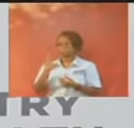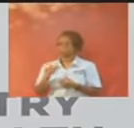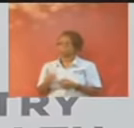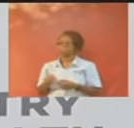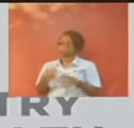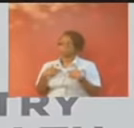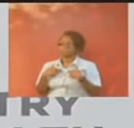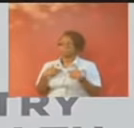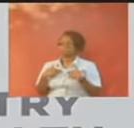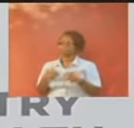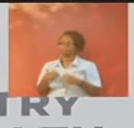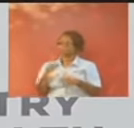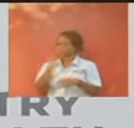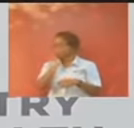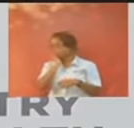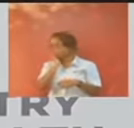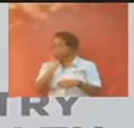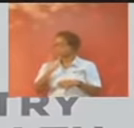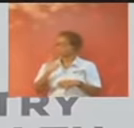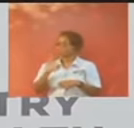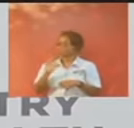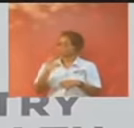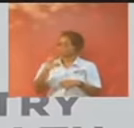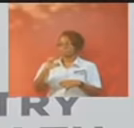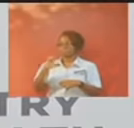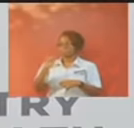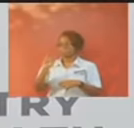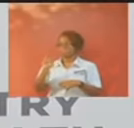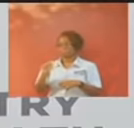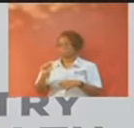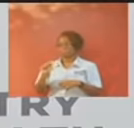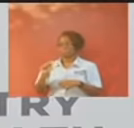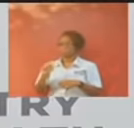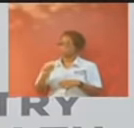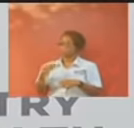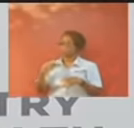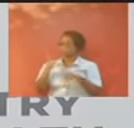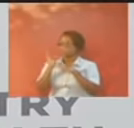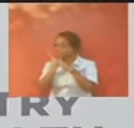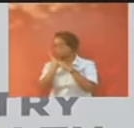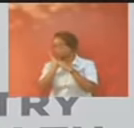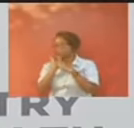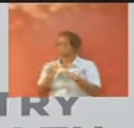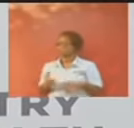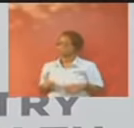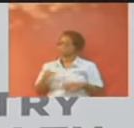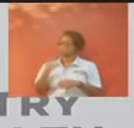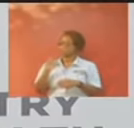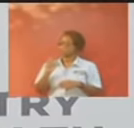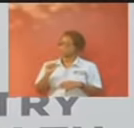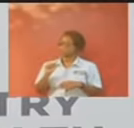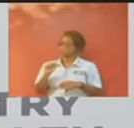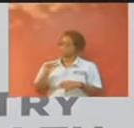Augustus Long Hospital, that can be converted to high dependency unit beds. We also have 38